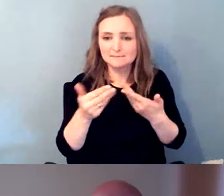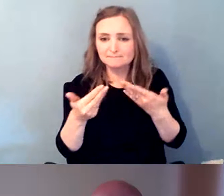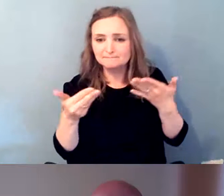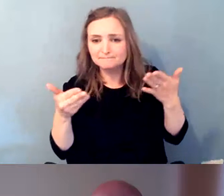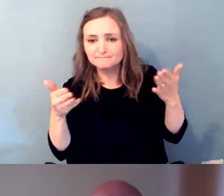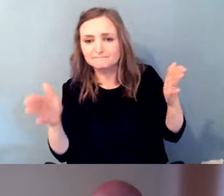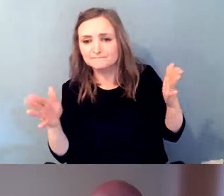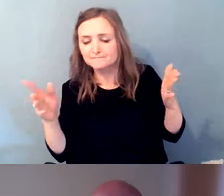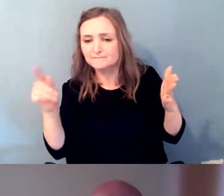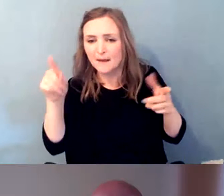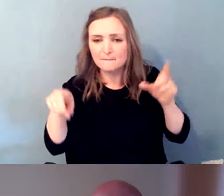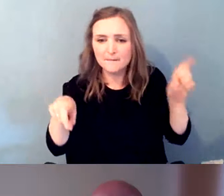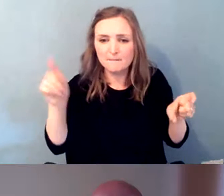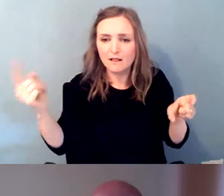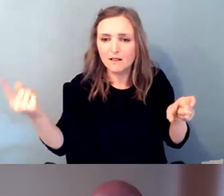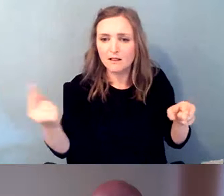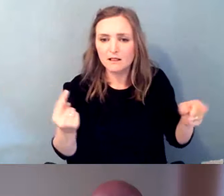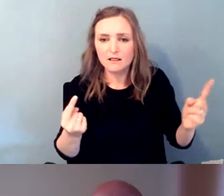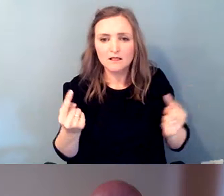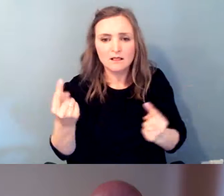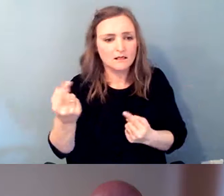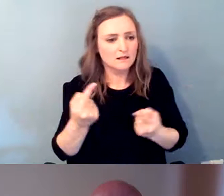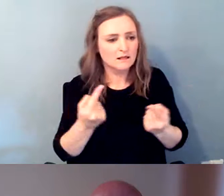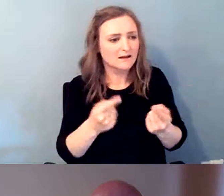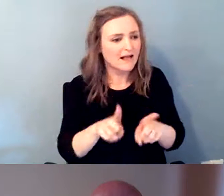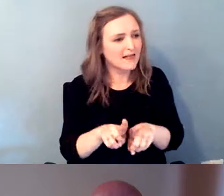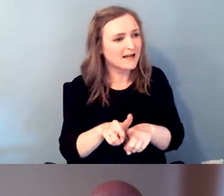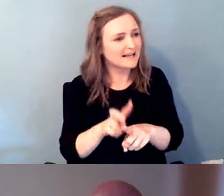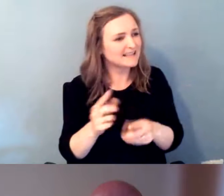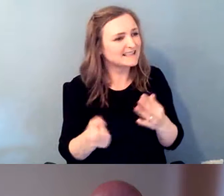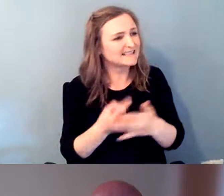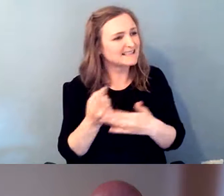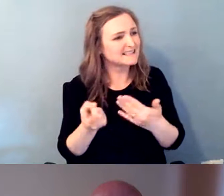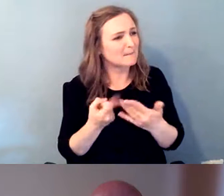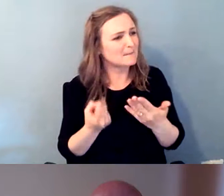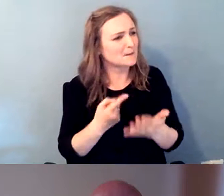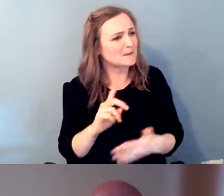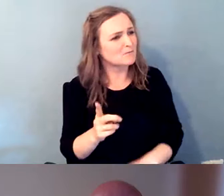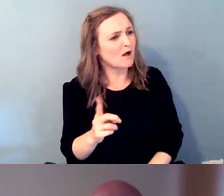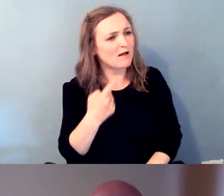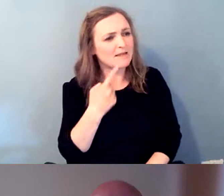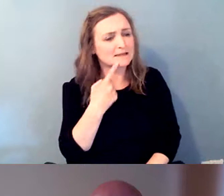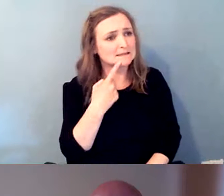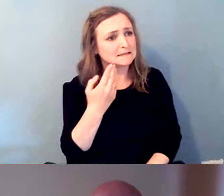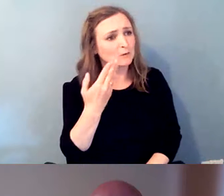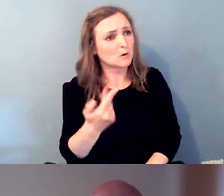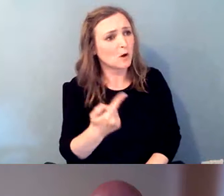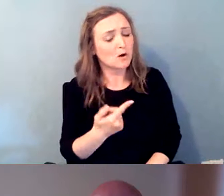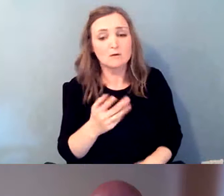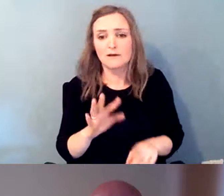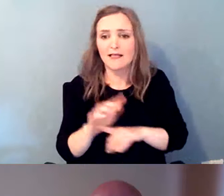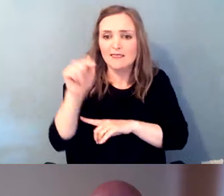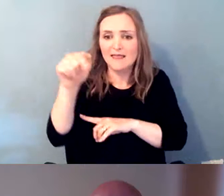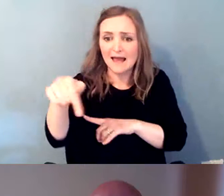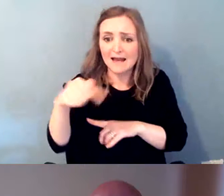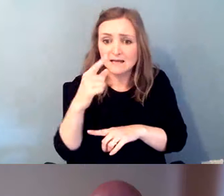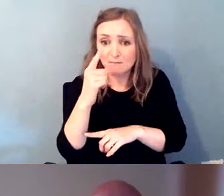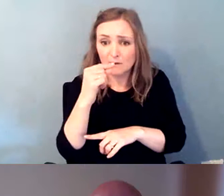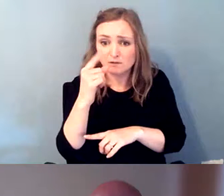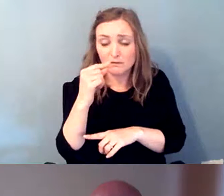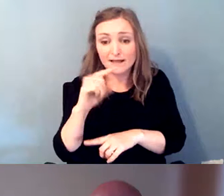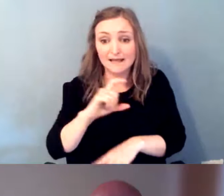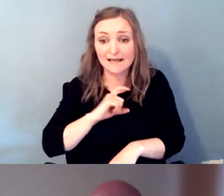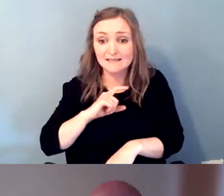these rather non-specific symptoms that are actually going to turn out to be a cancer at an earlier